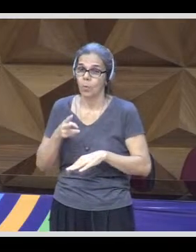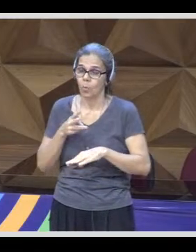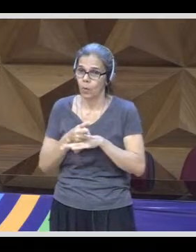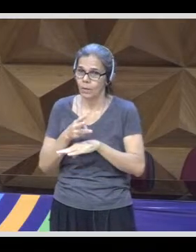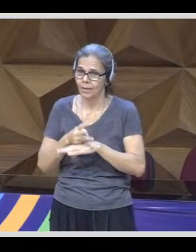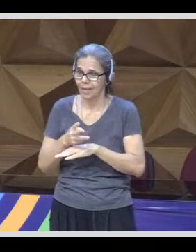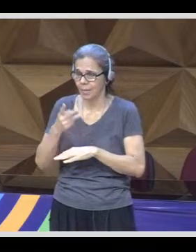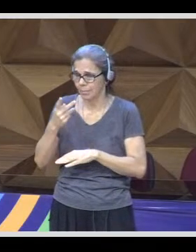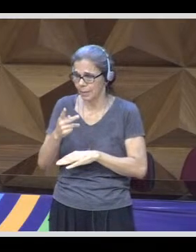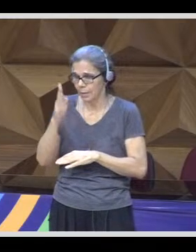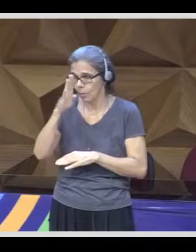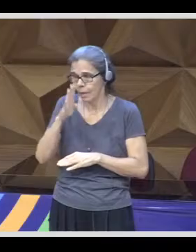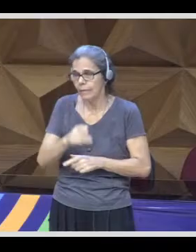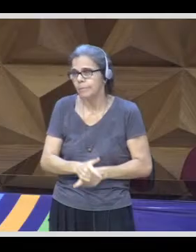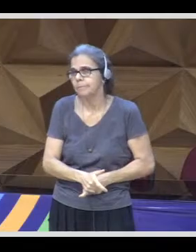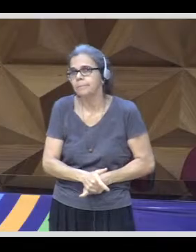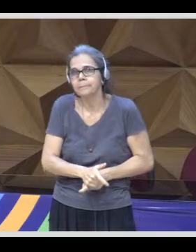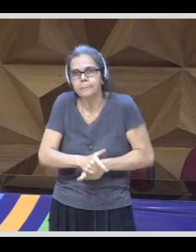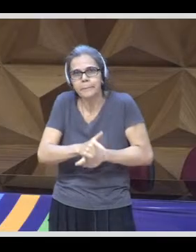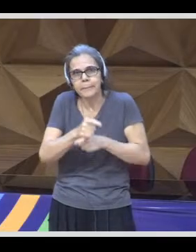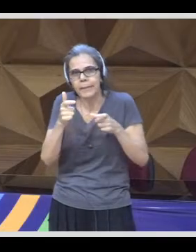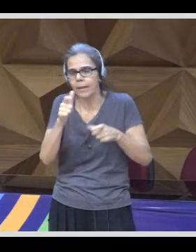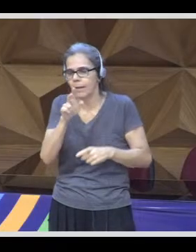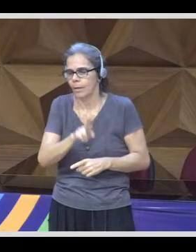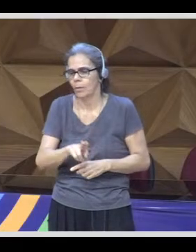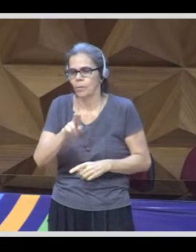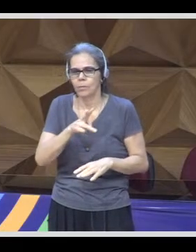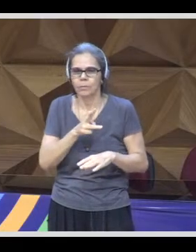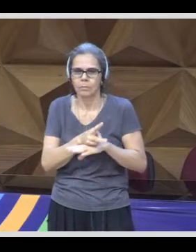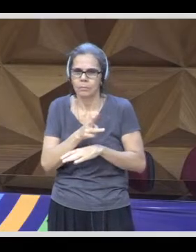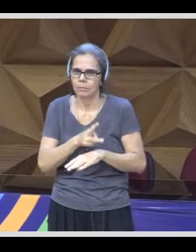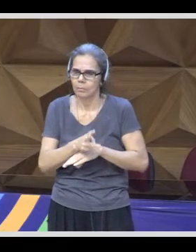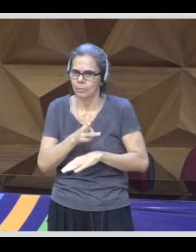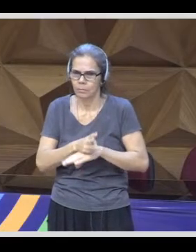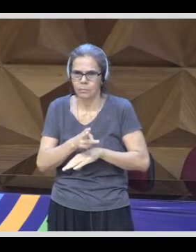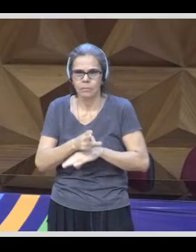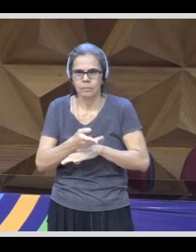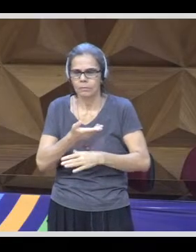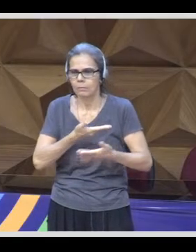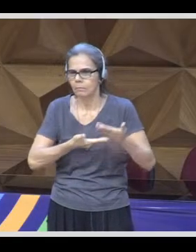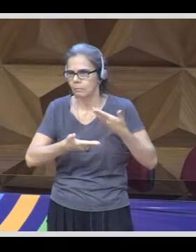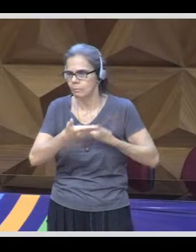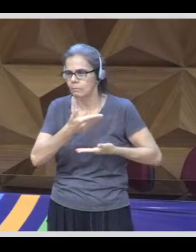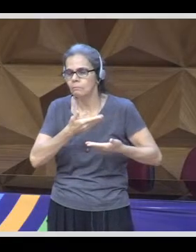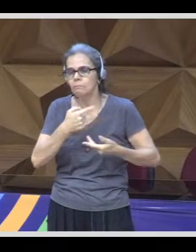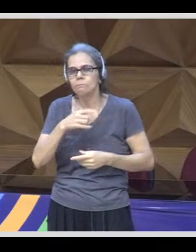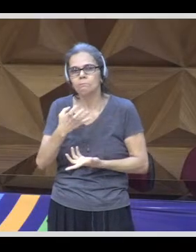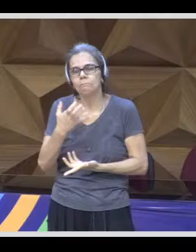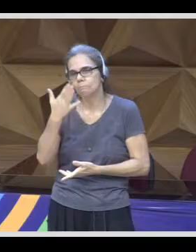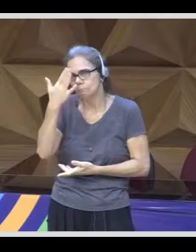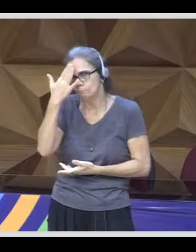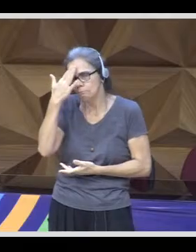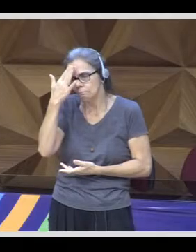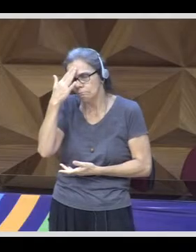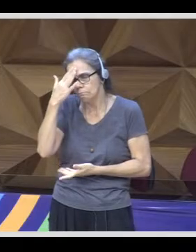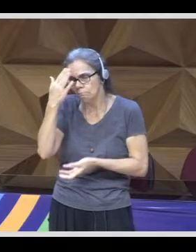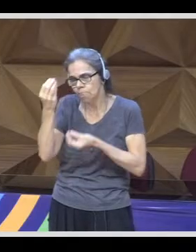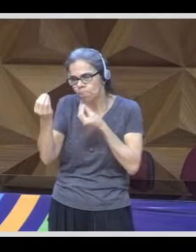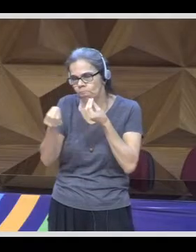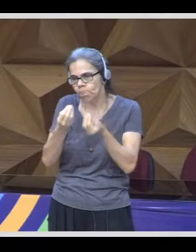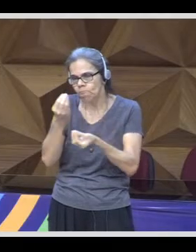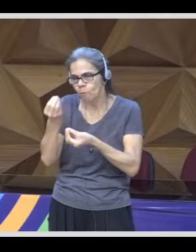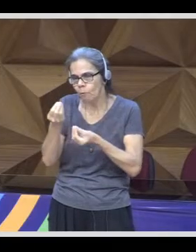communication and exchange of information in Brazil. And we wanted to understand how information spread